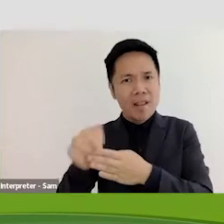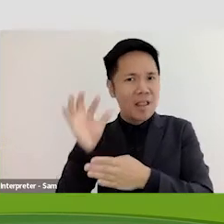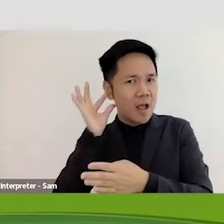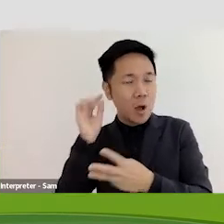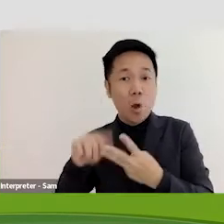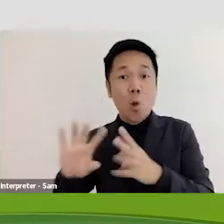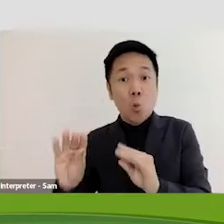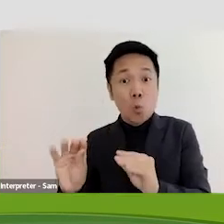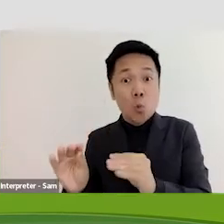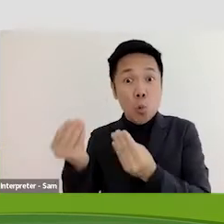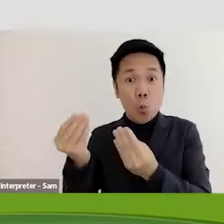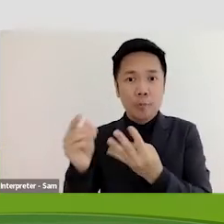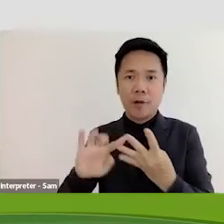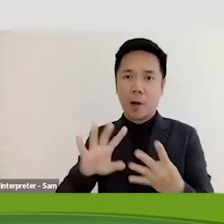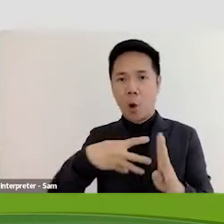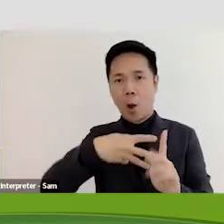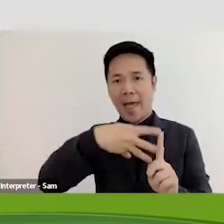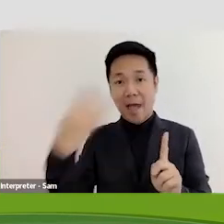youth-led,